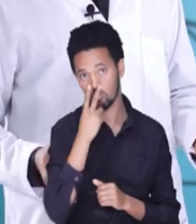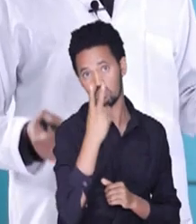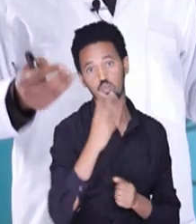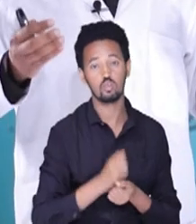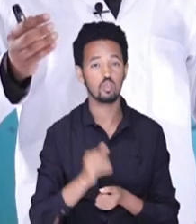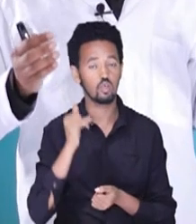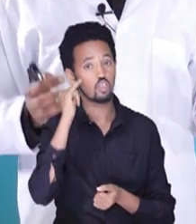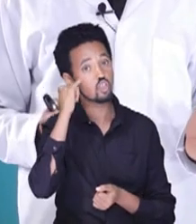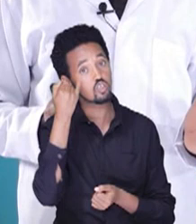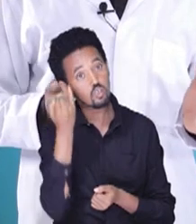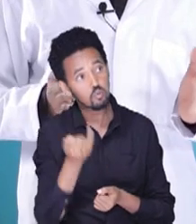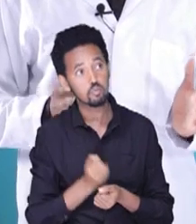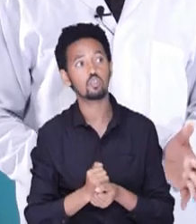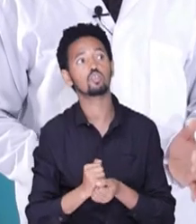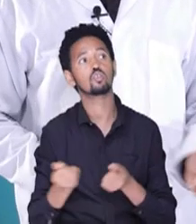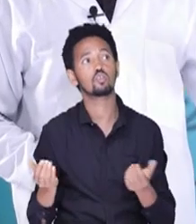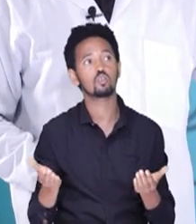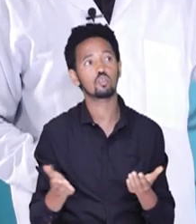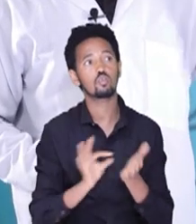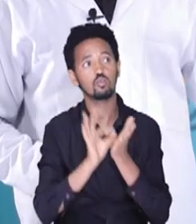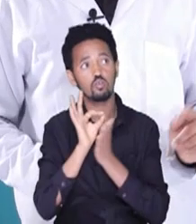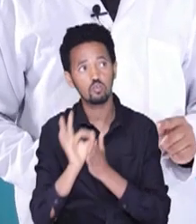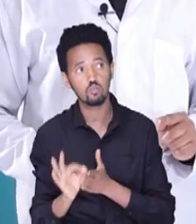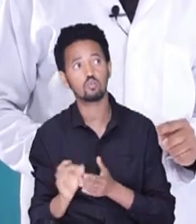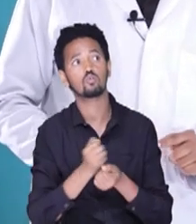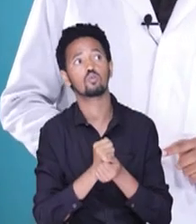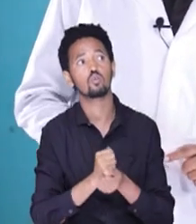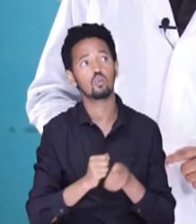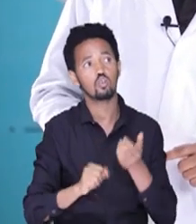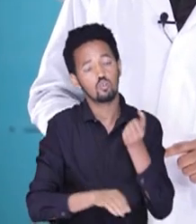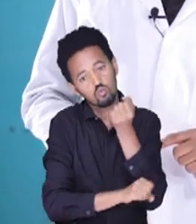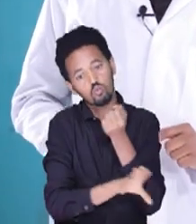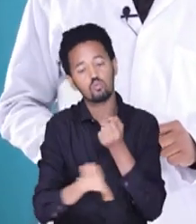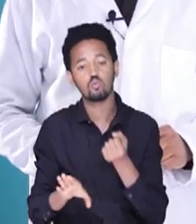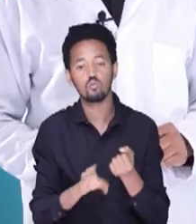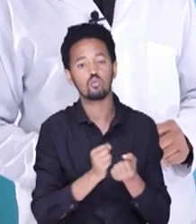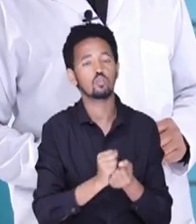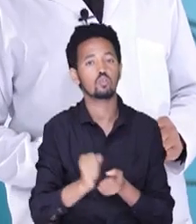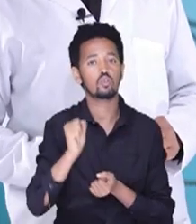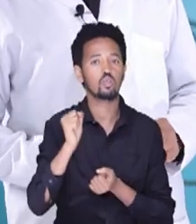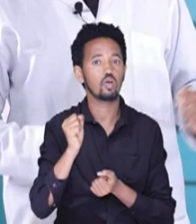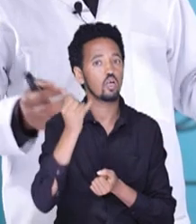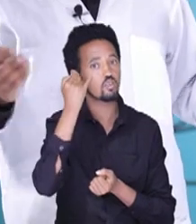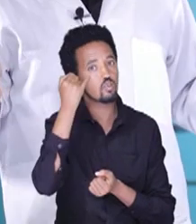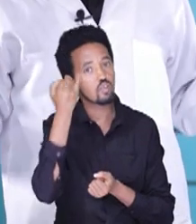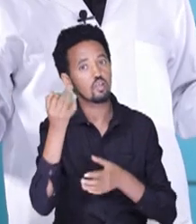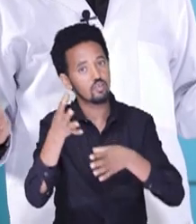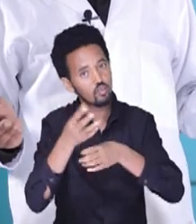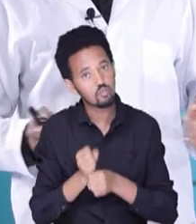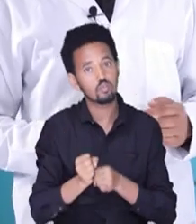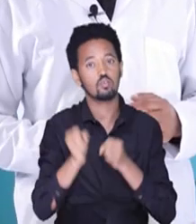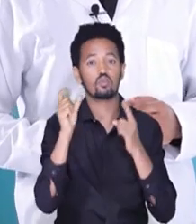Japan had ancient civilization, though not as ancient as Chinese. The